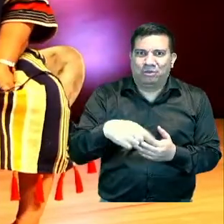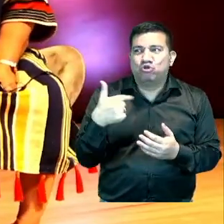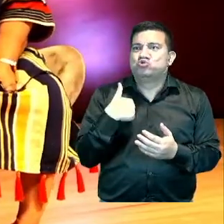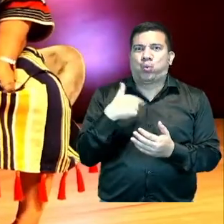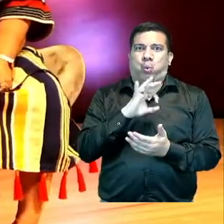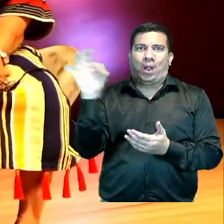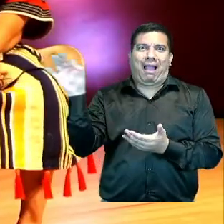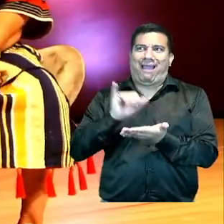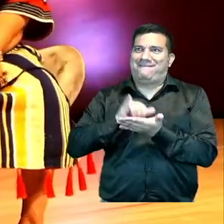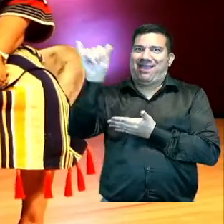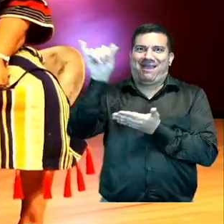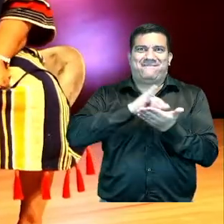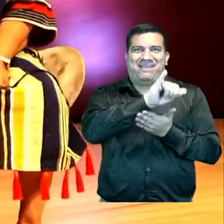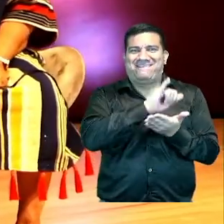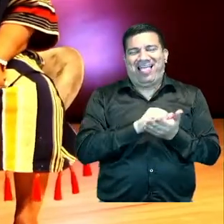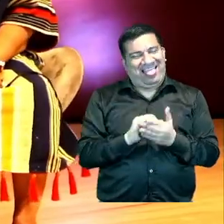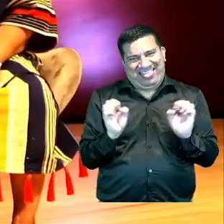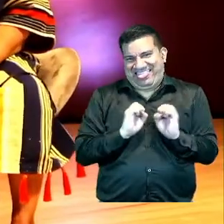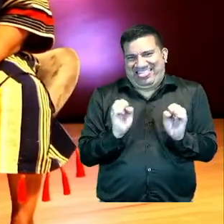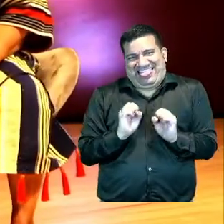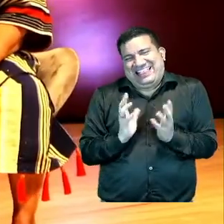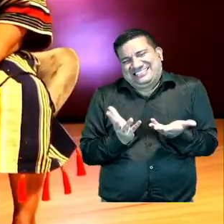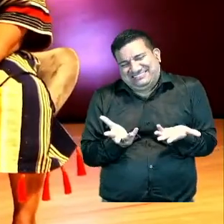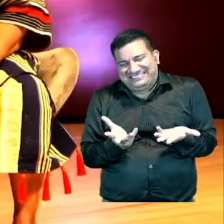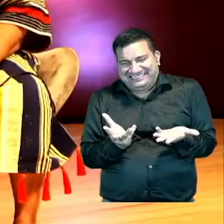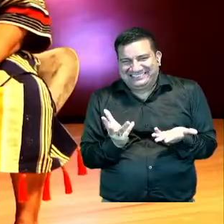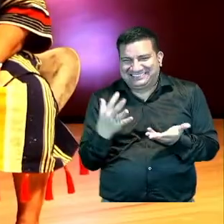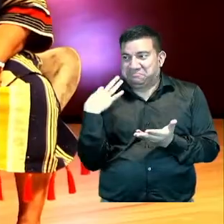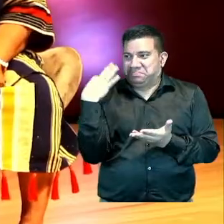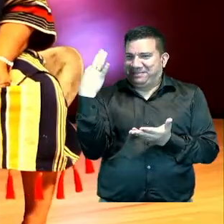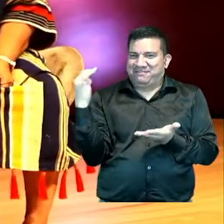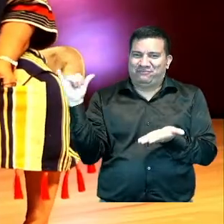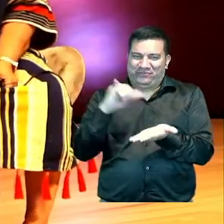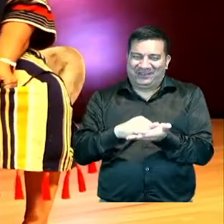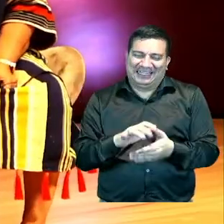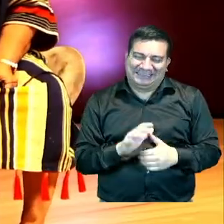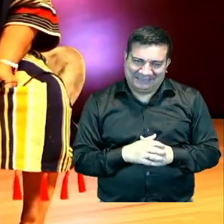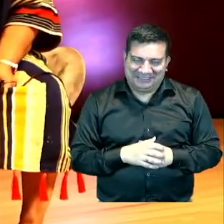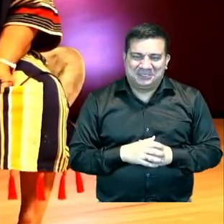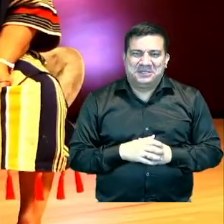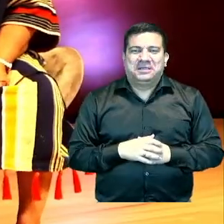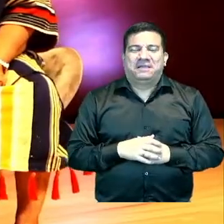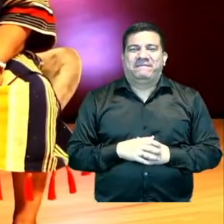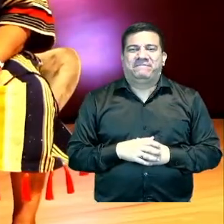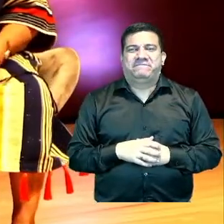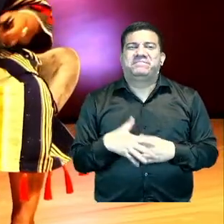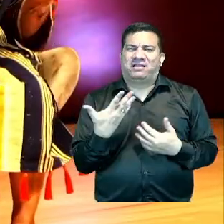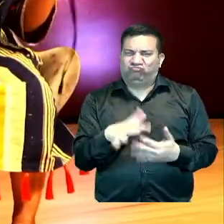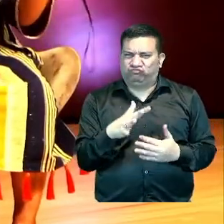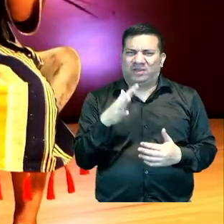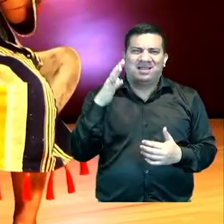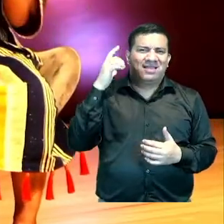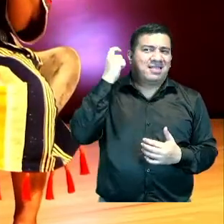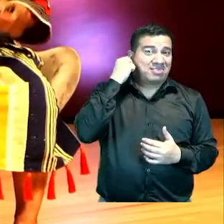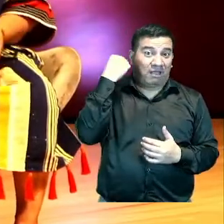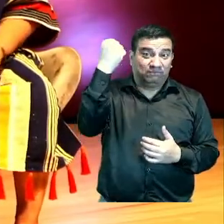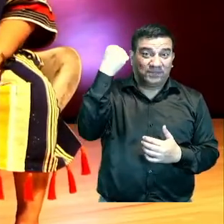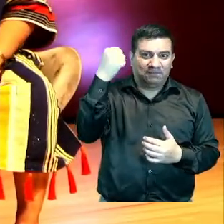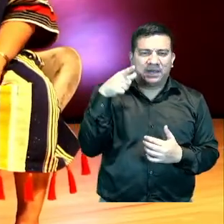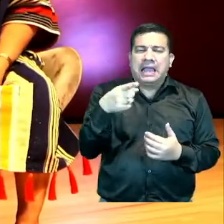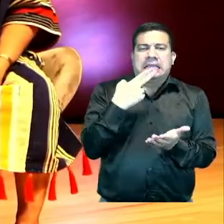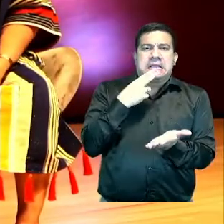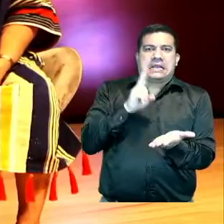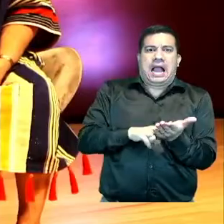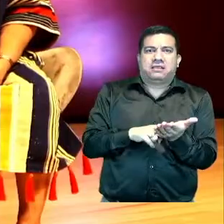This woman is audacious. She sent 3 letters of invitation. I was getting invitations from